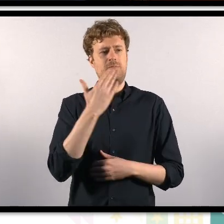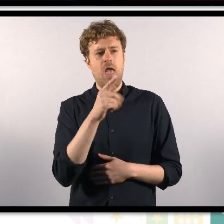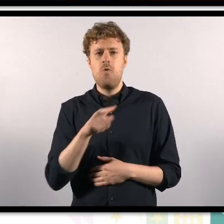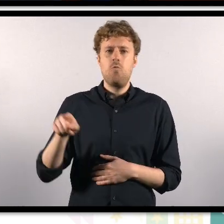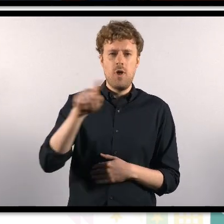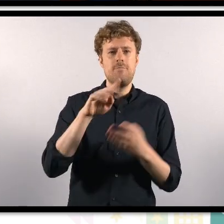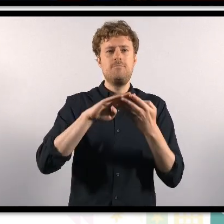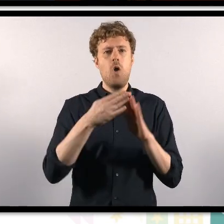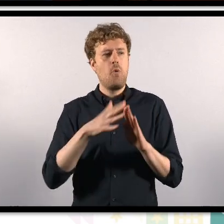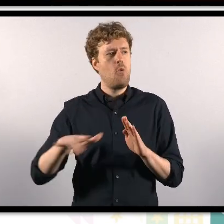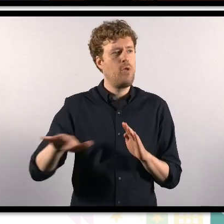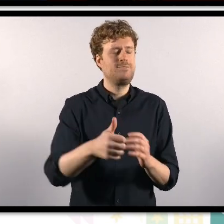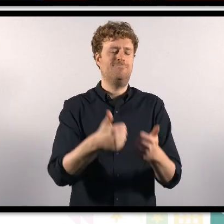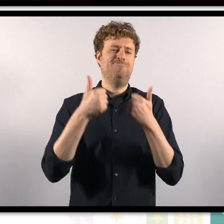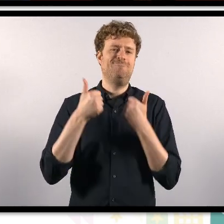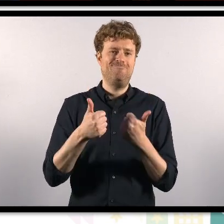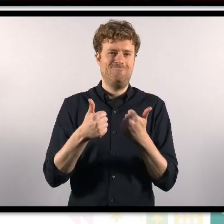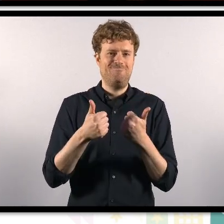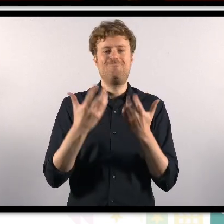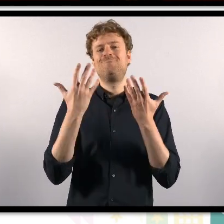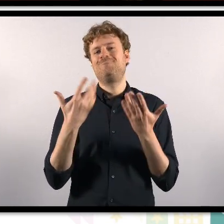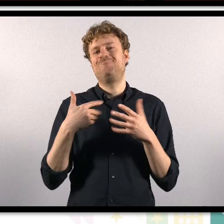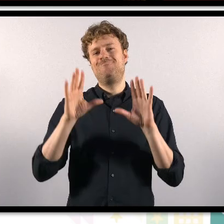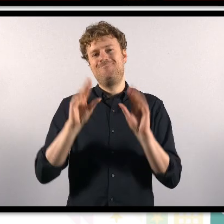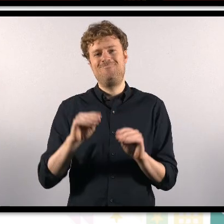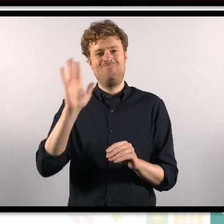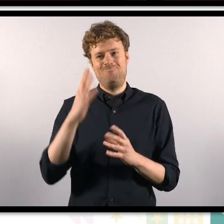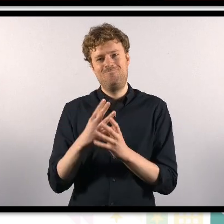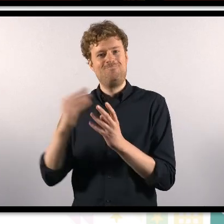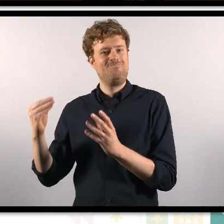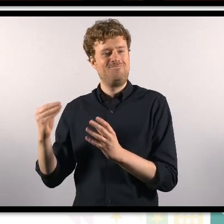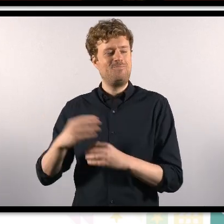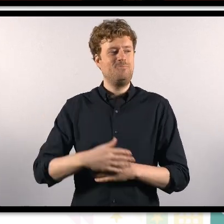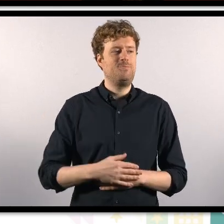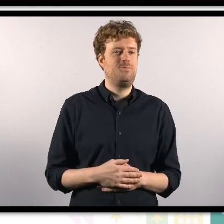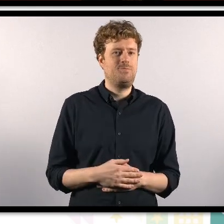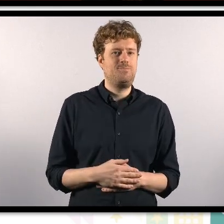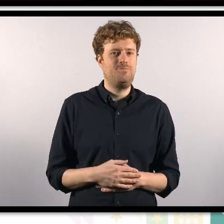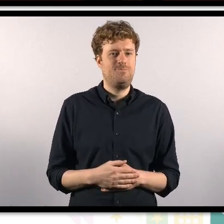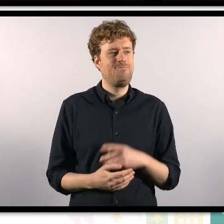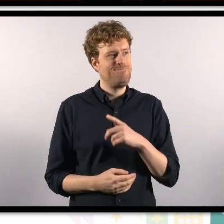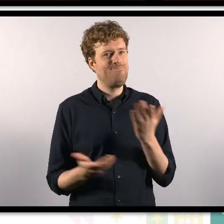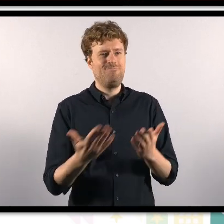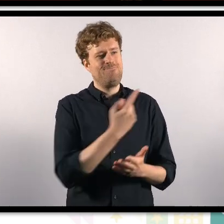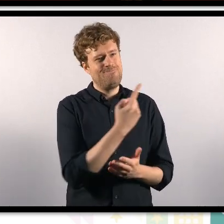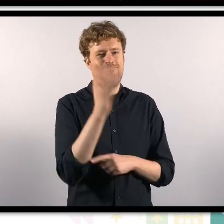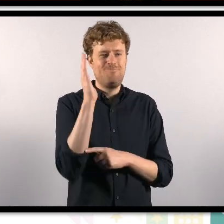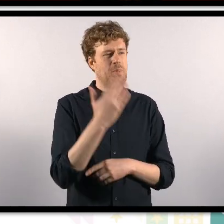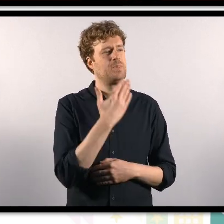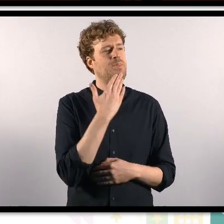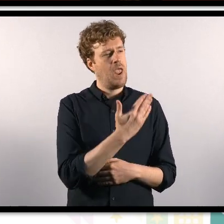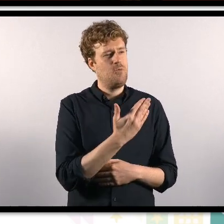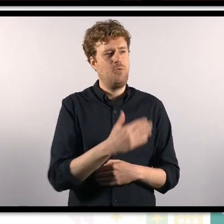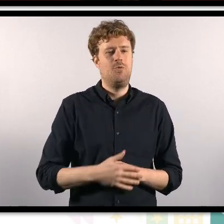Thank you, Vasu. I think he's maybe underselling some of this. Like, they do a great job funding and supporting CNCF maintainers and upstream contributors. So